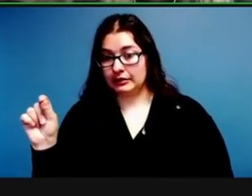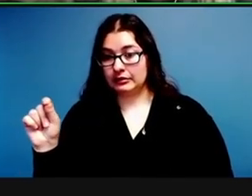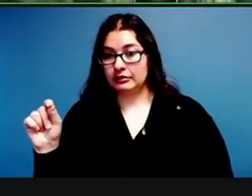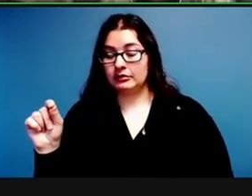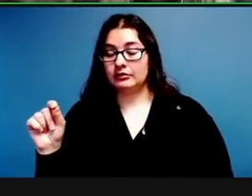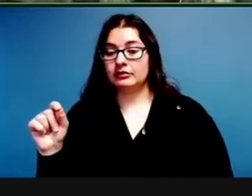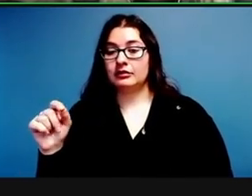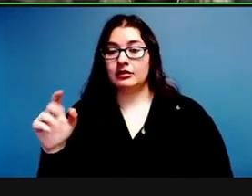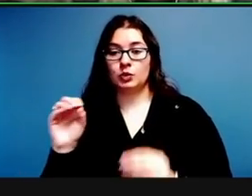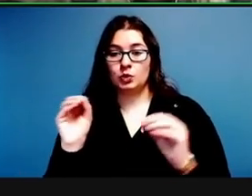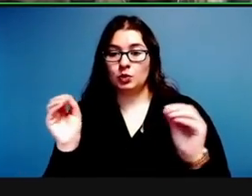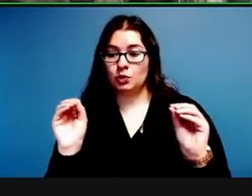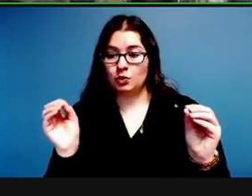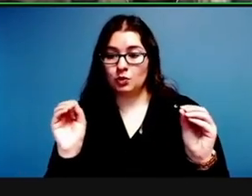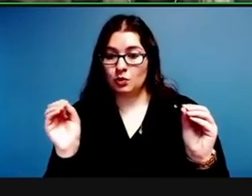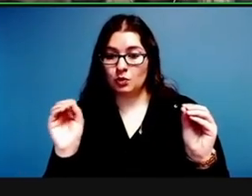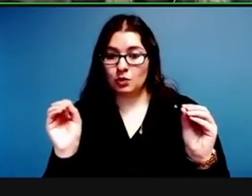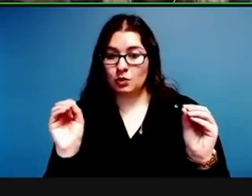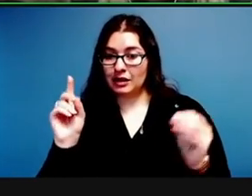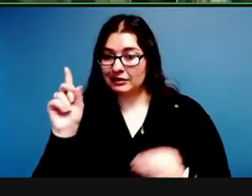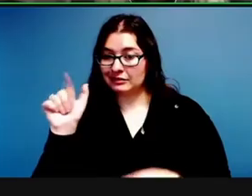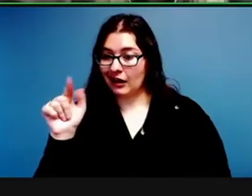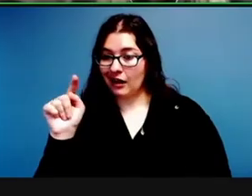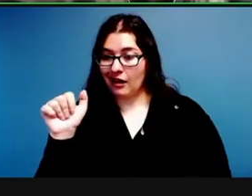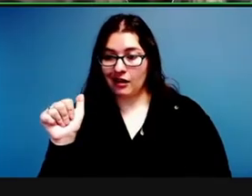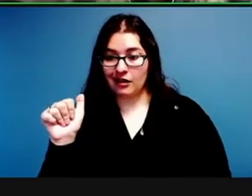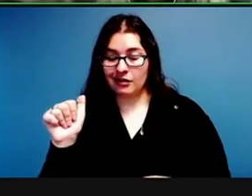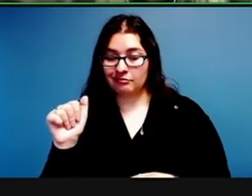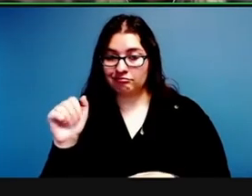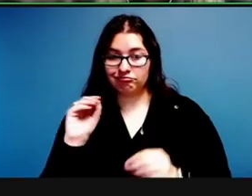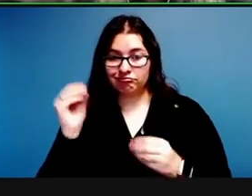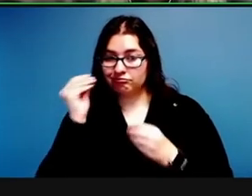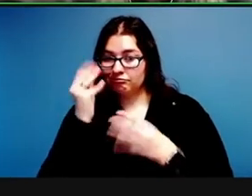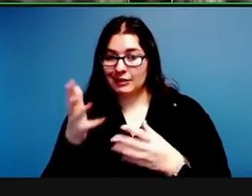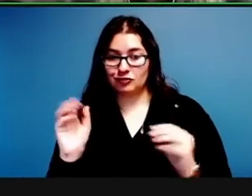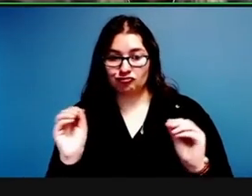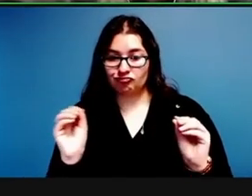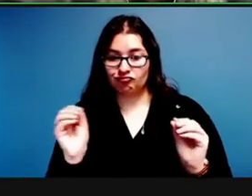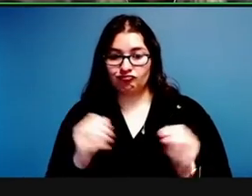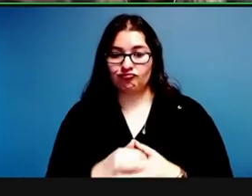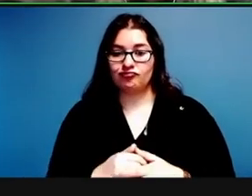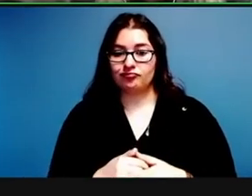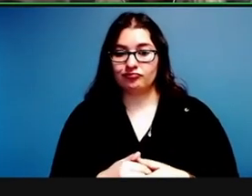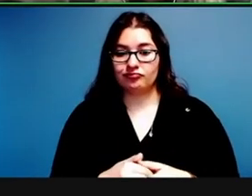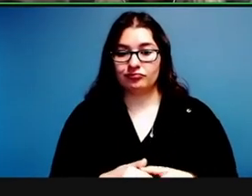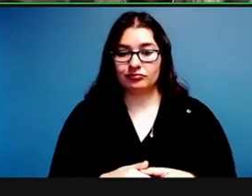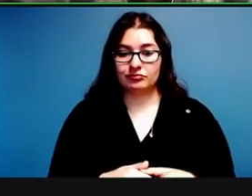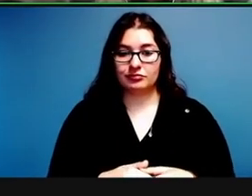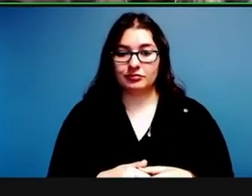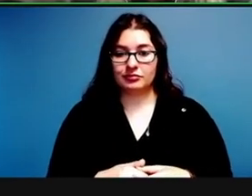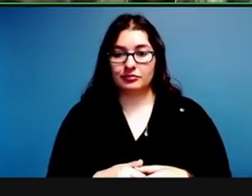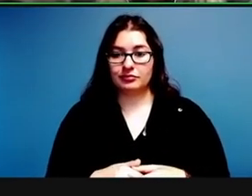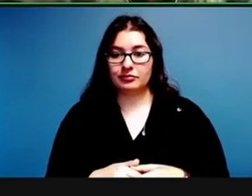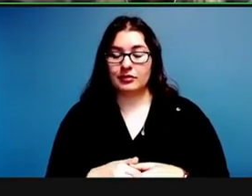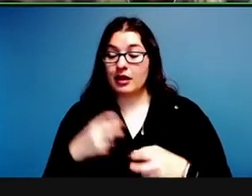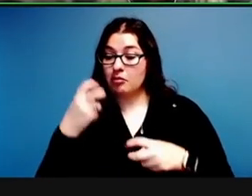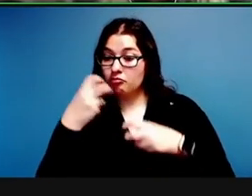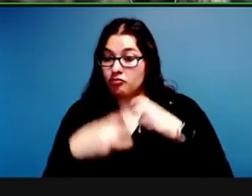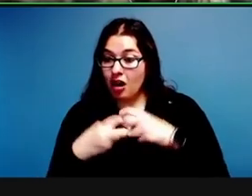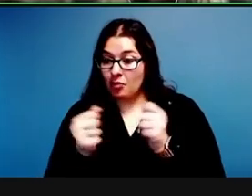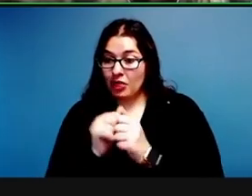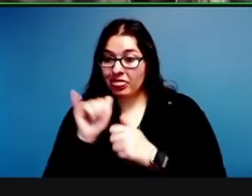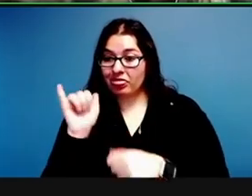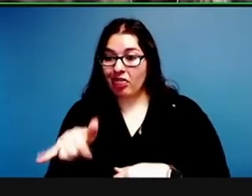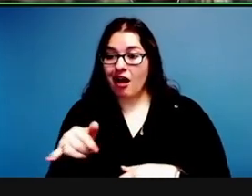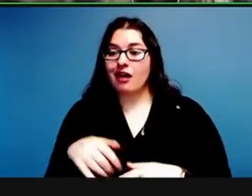and there is no data in any of them. And so the problem with that is